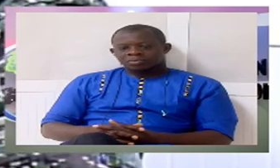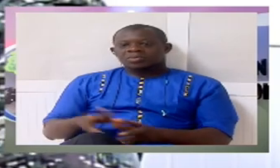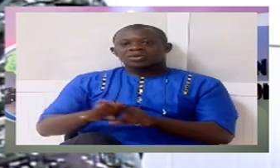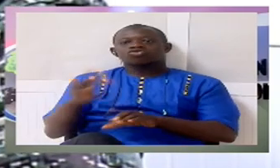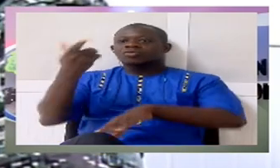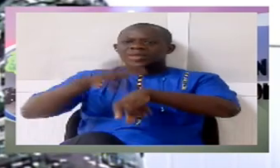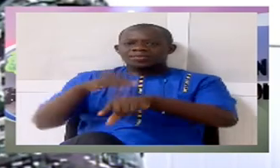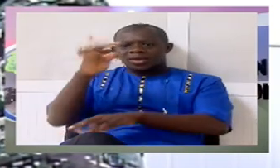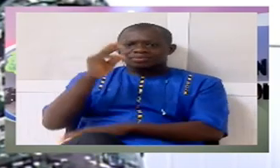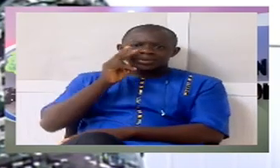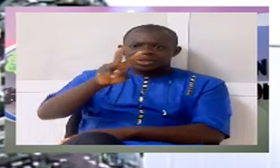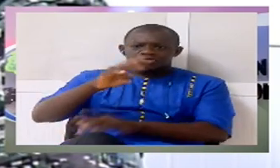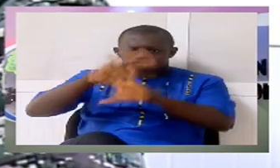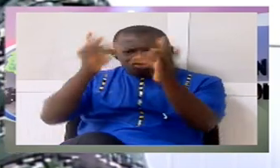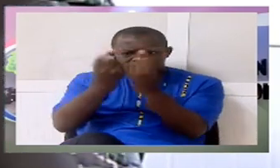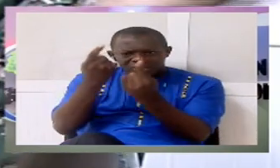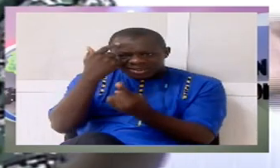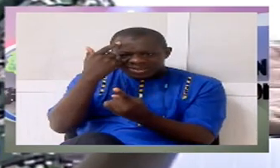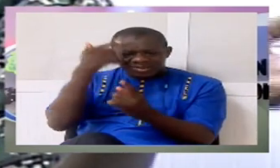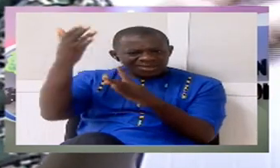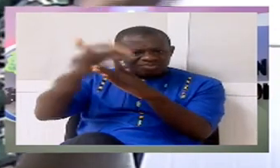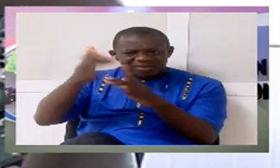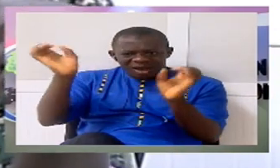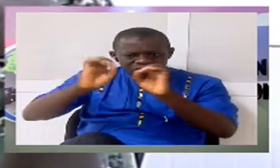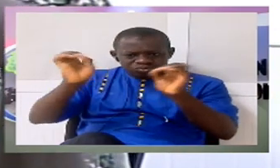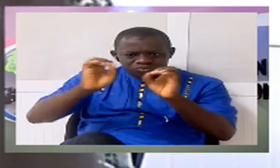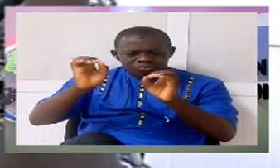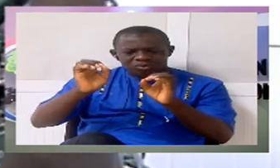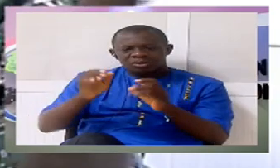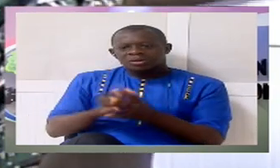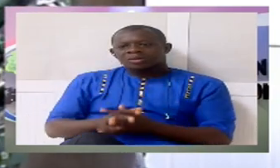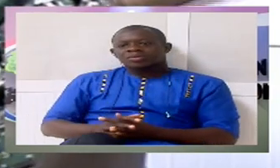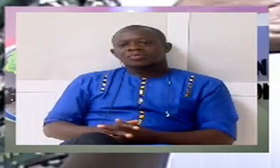Sometimes when you see something and you are not sure about it or you feel it's a threat,